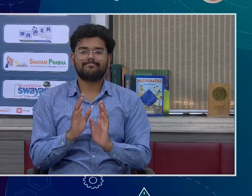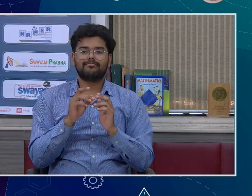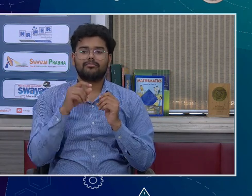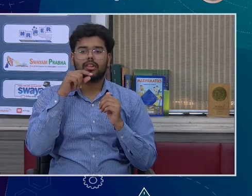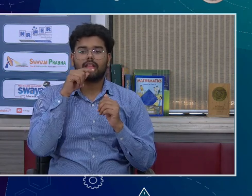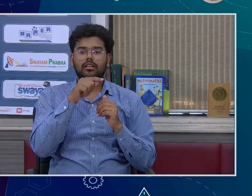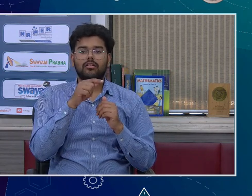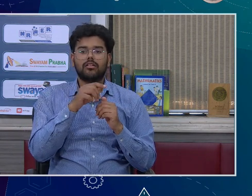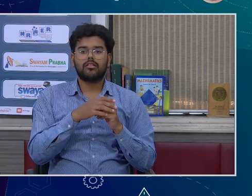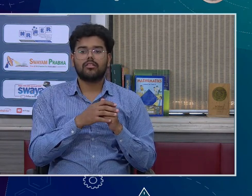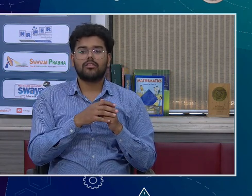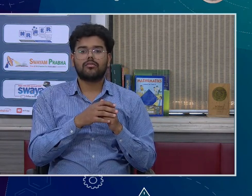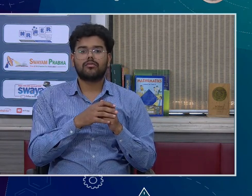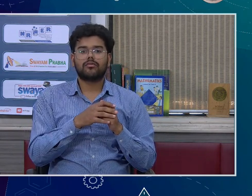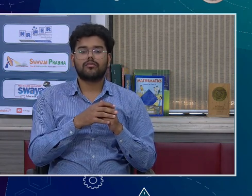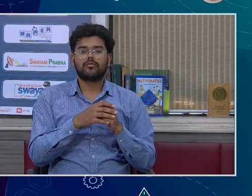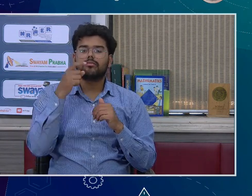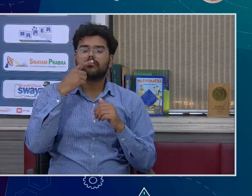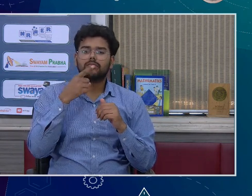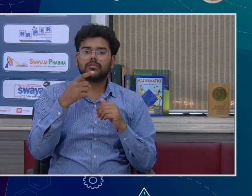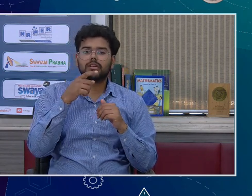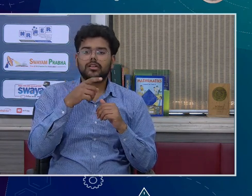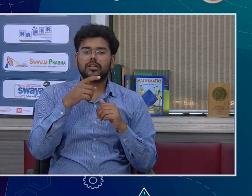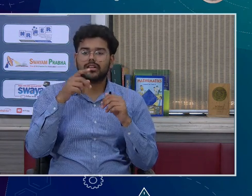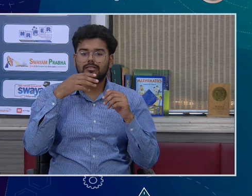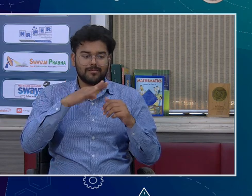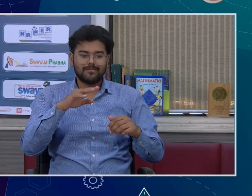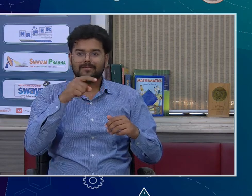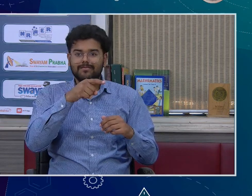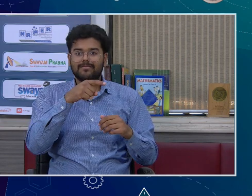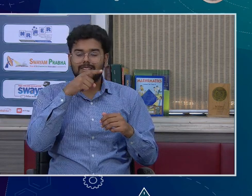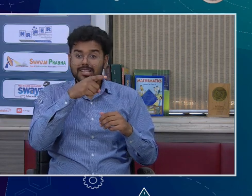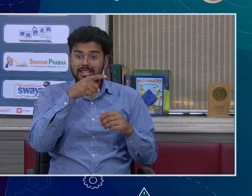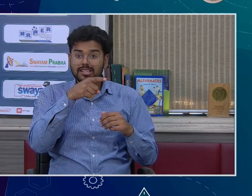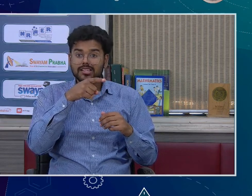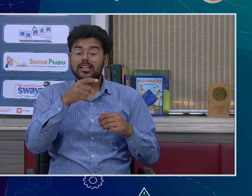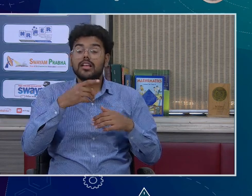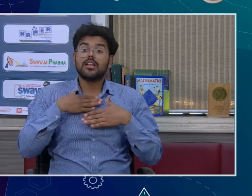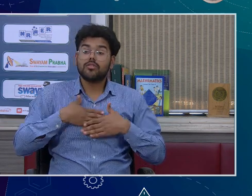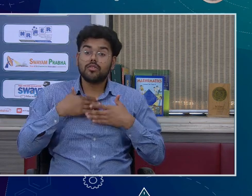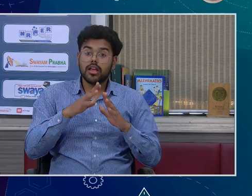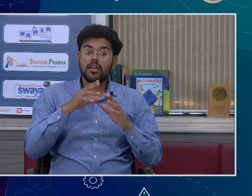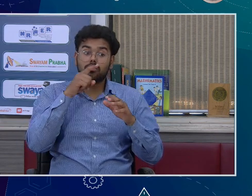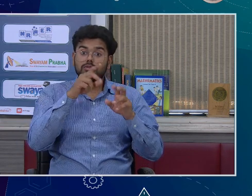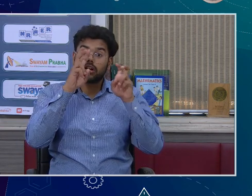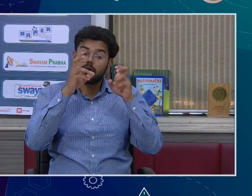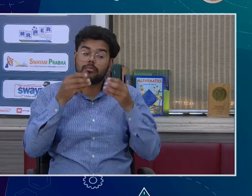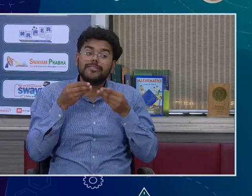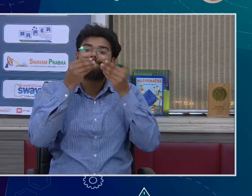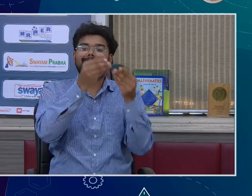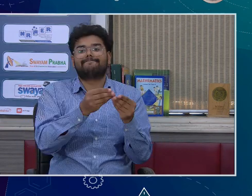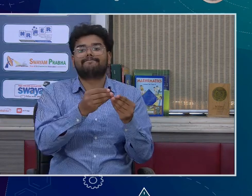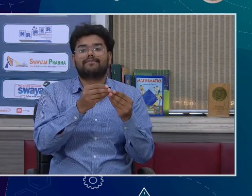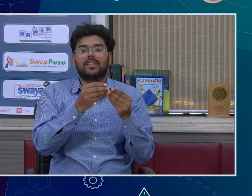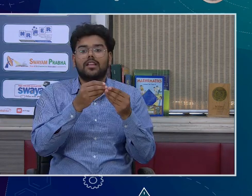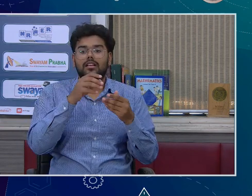speak about the child, about a topic with the child this particular child enjoys. So uske bare mein aap baat kijiye